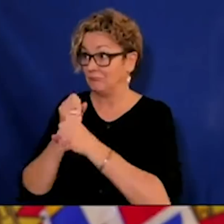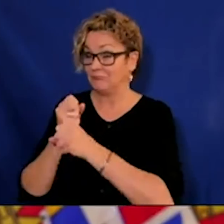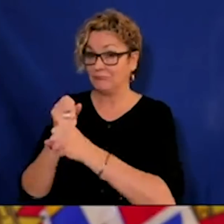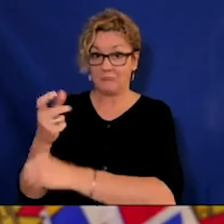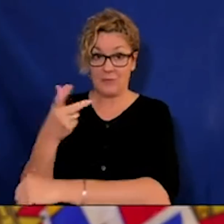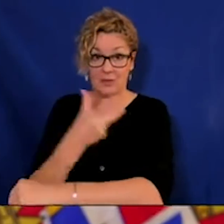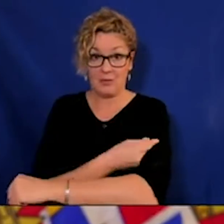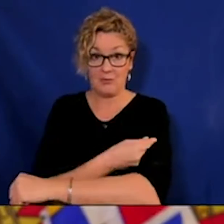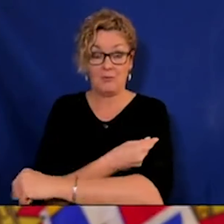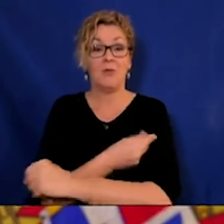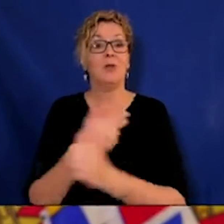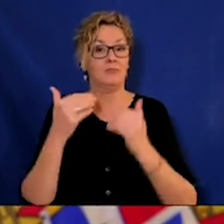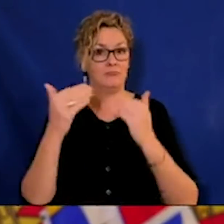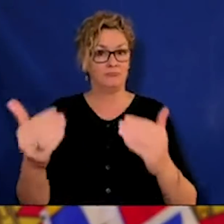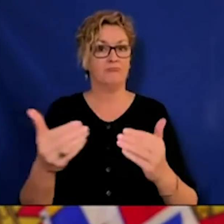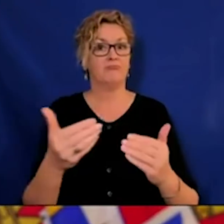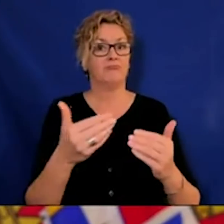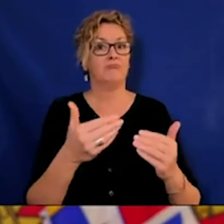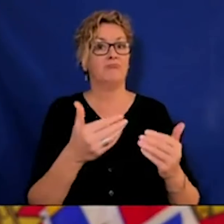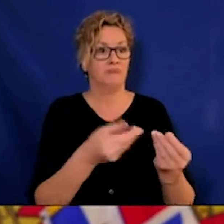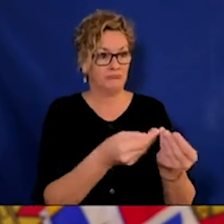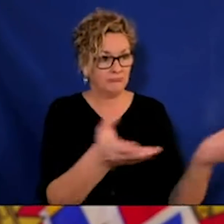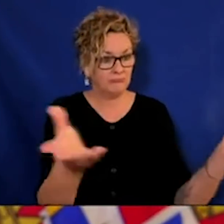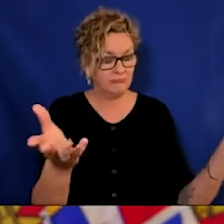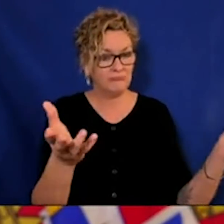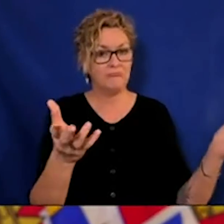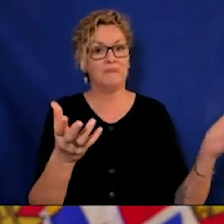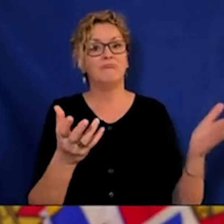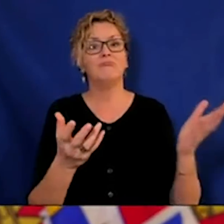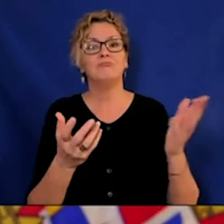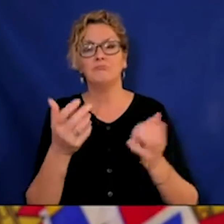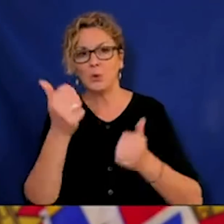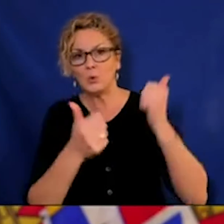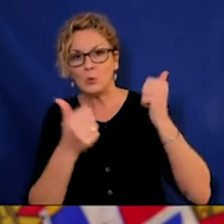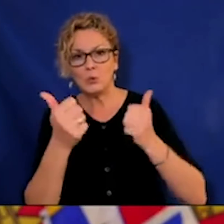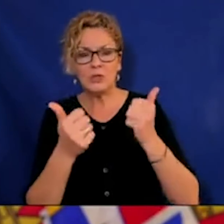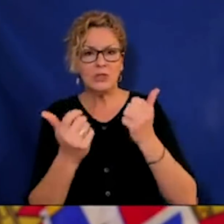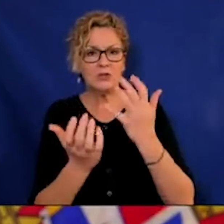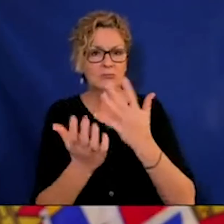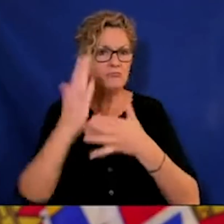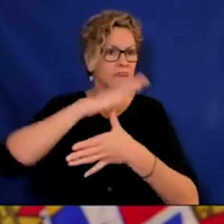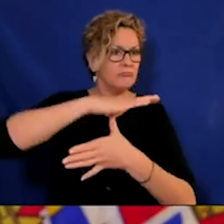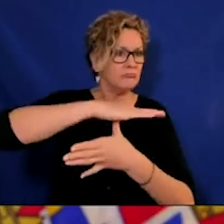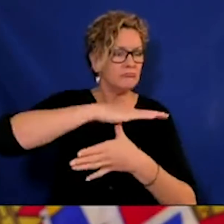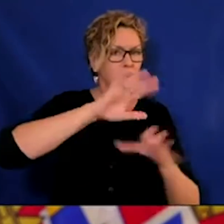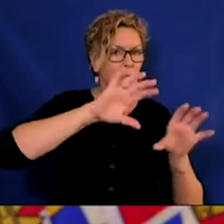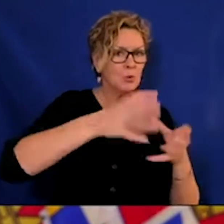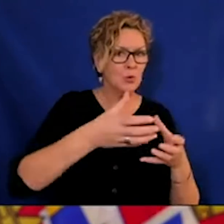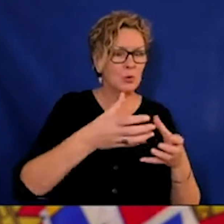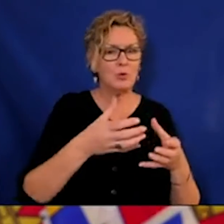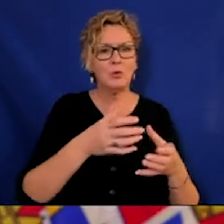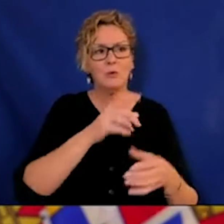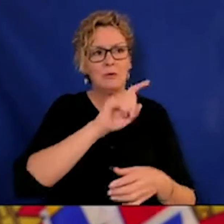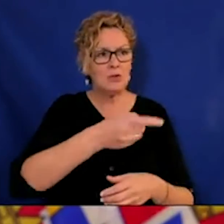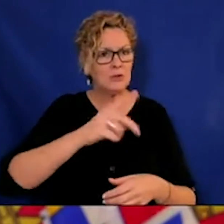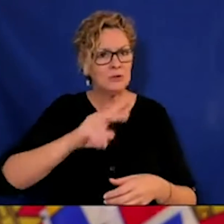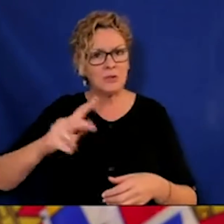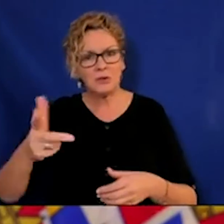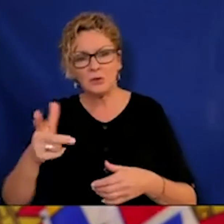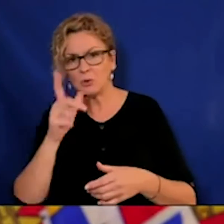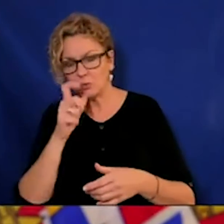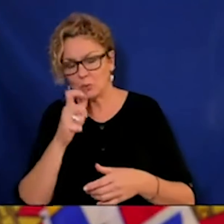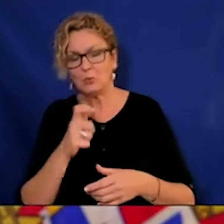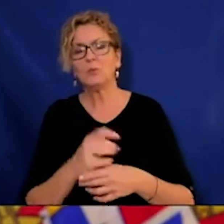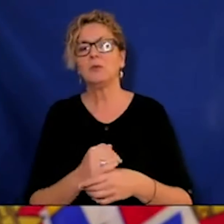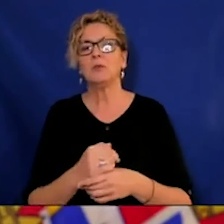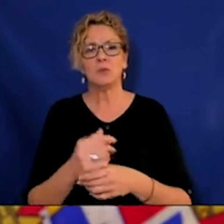be ready to provide it to the high priority populations as soon as vaccine is available for us here in BC. And